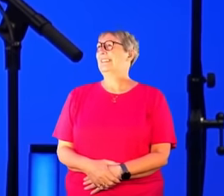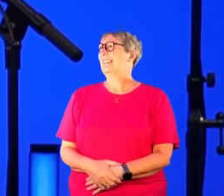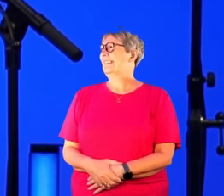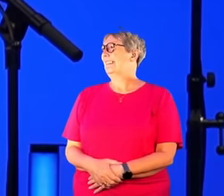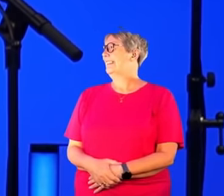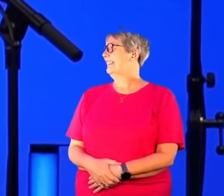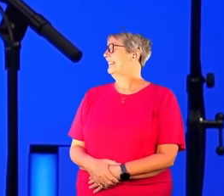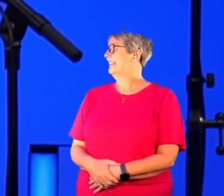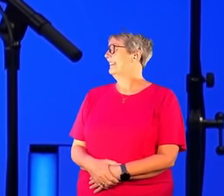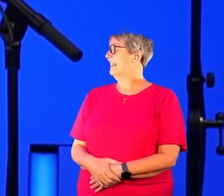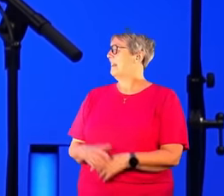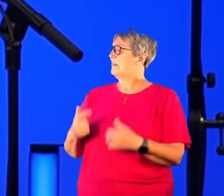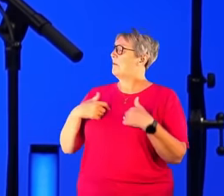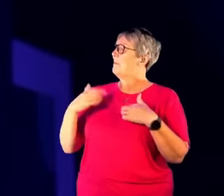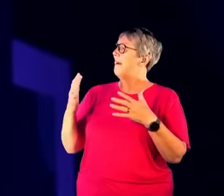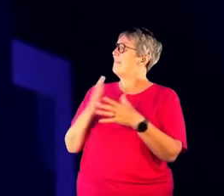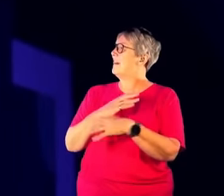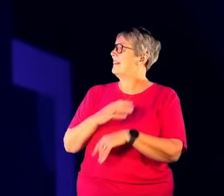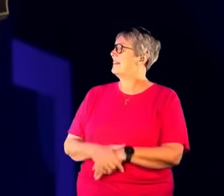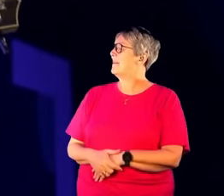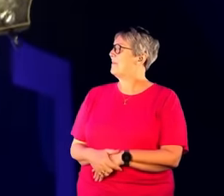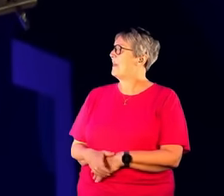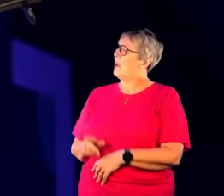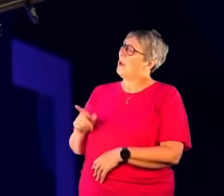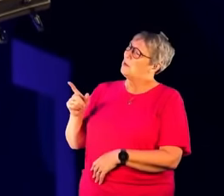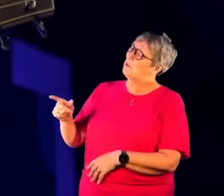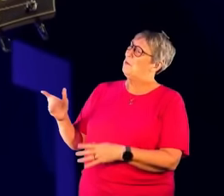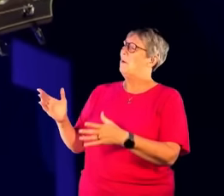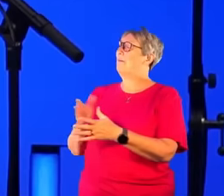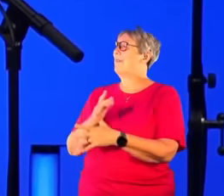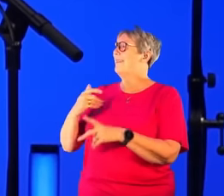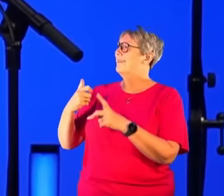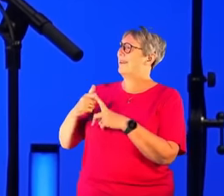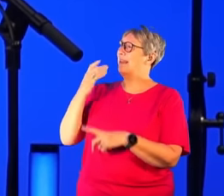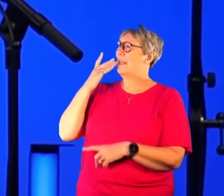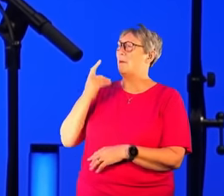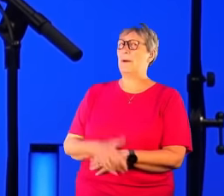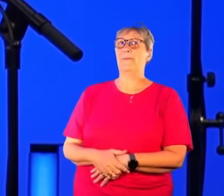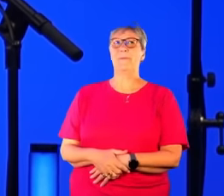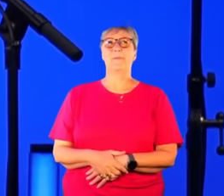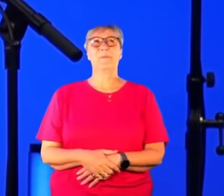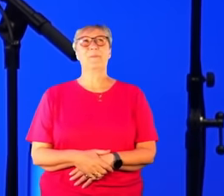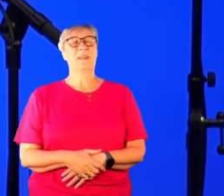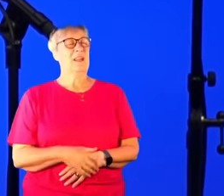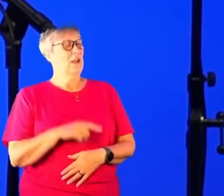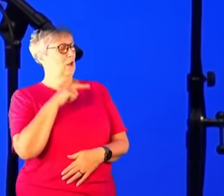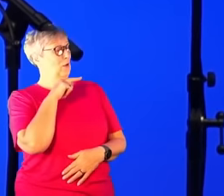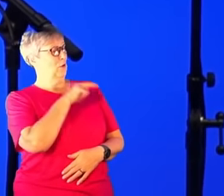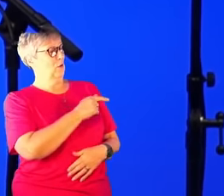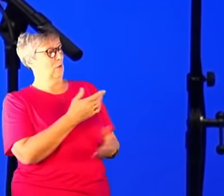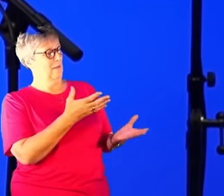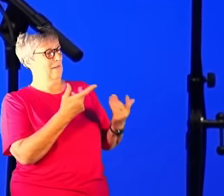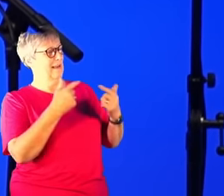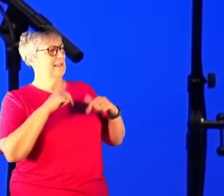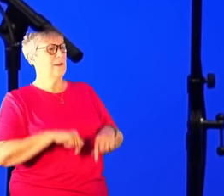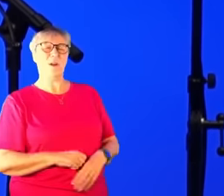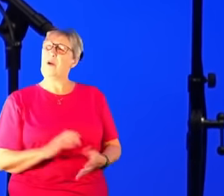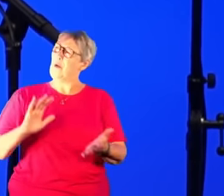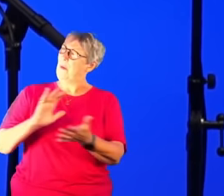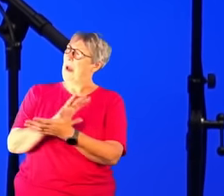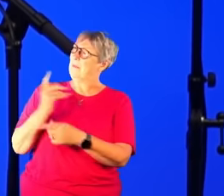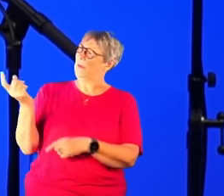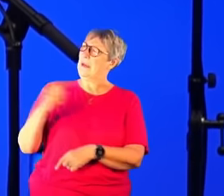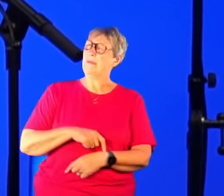yeah. That was my first one. What about you? When did you first come? I first came, you asked me to come. Glad you came. Back